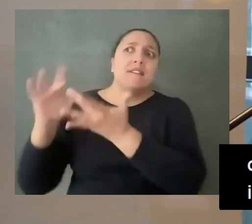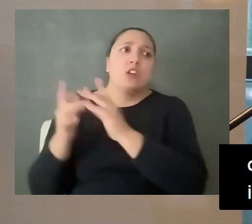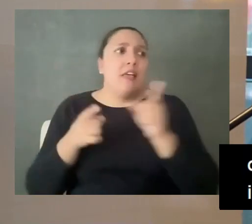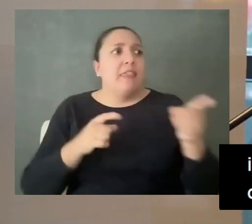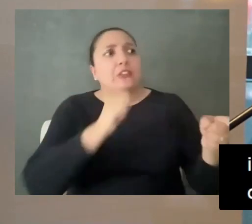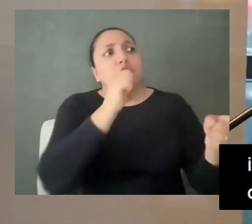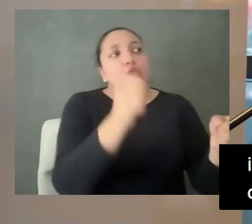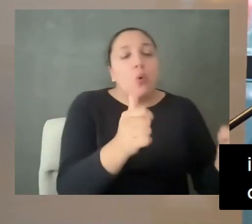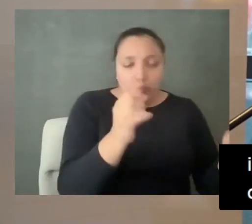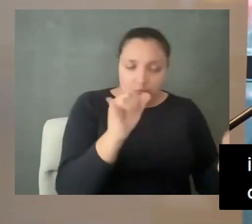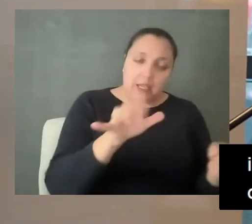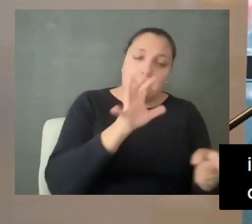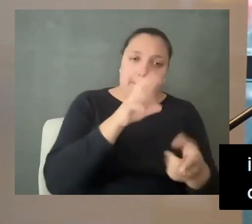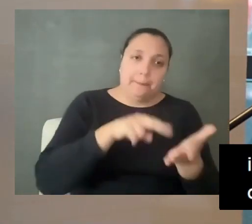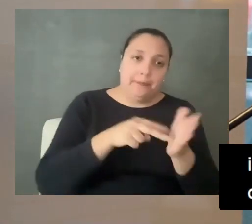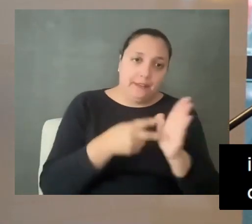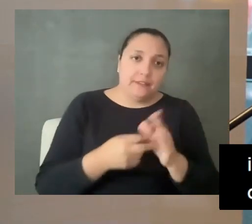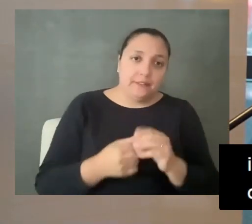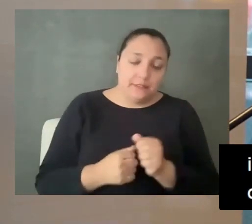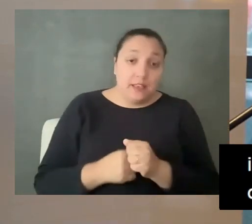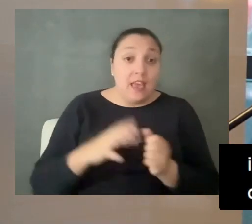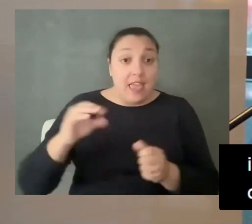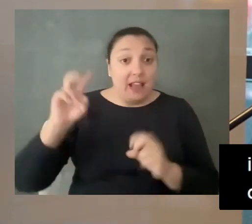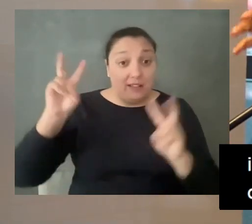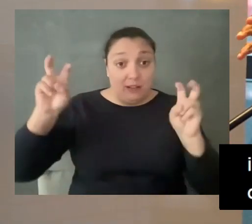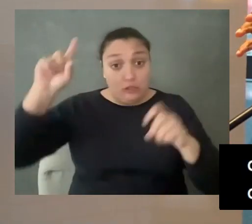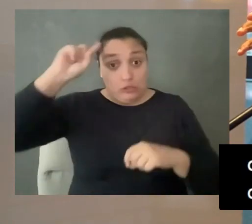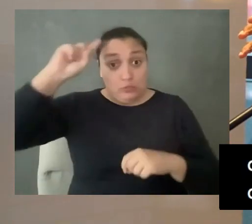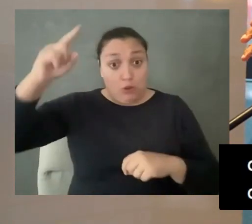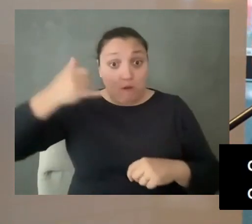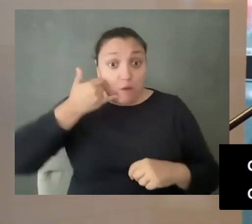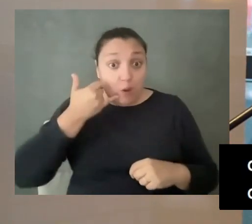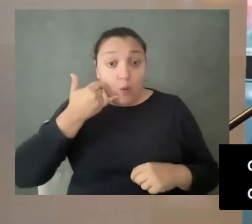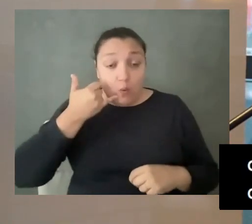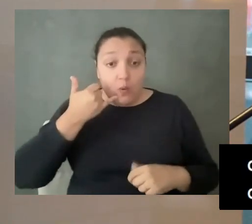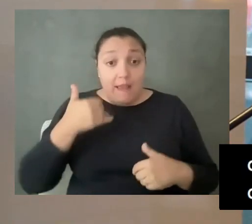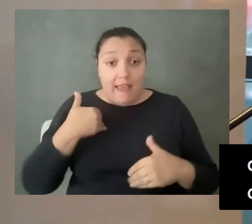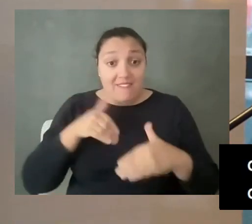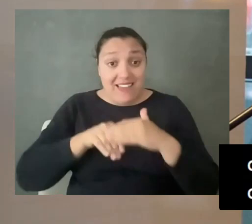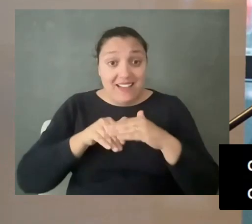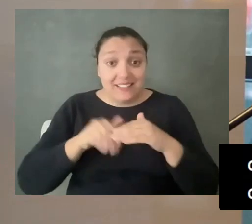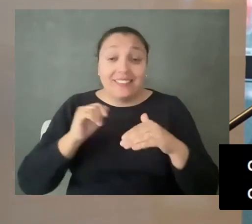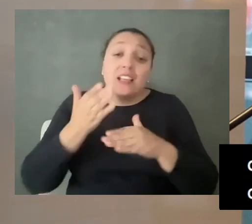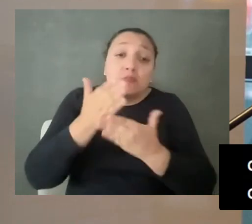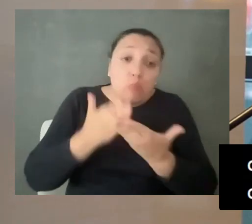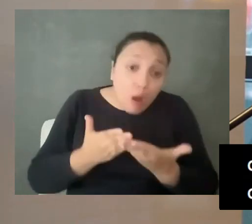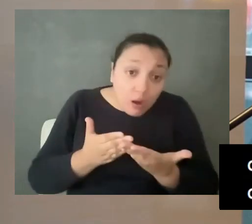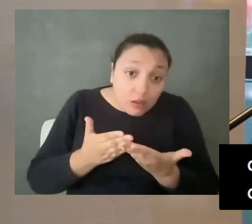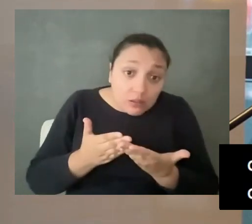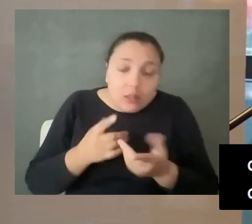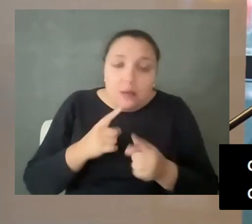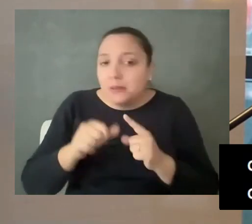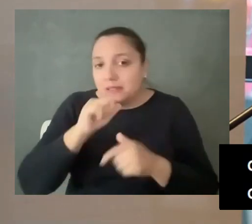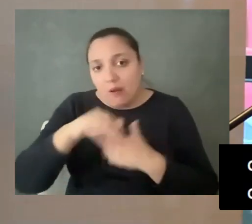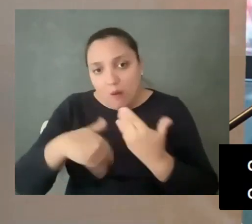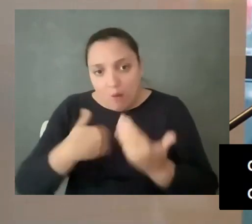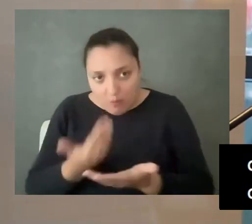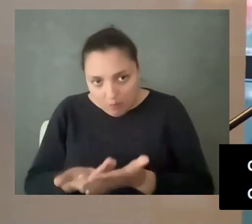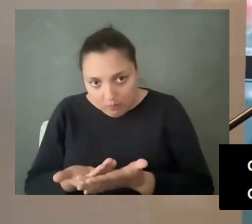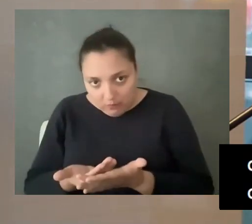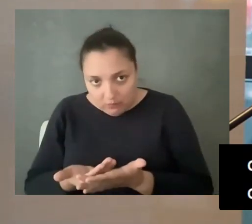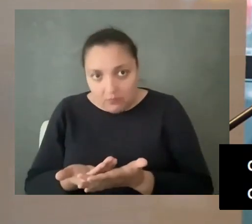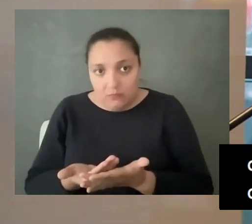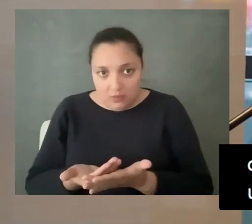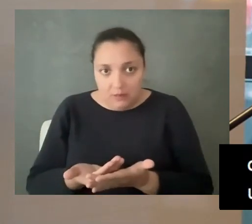having access to smartphones is a step, but it's not there yet, right? And then we have now the new digital divide,